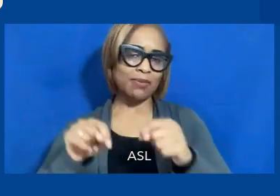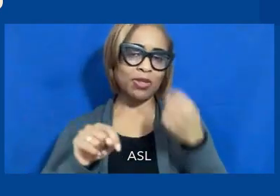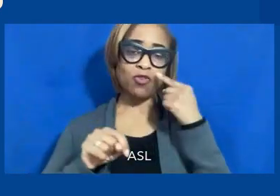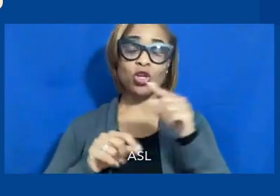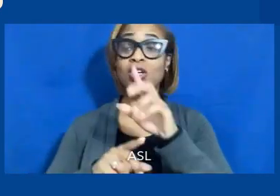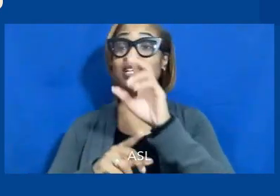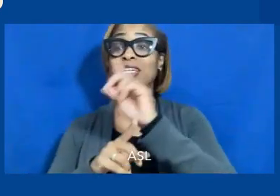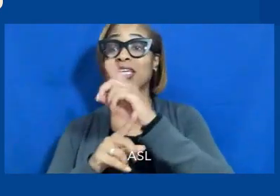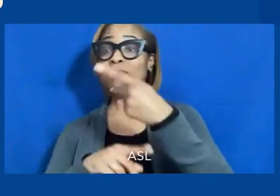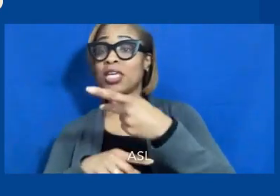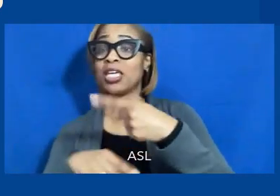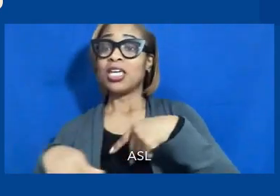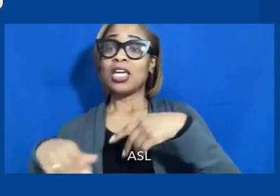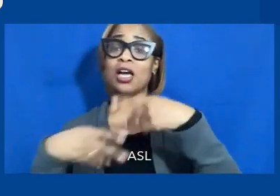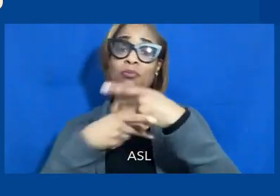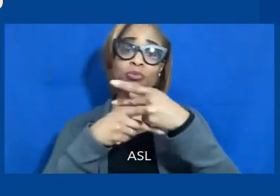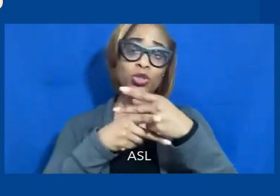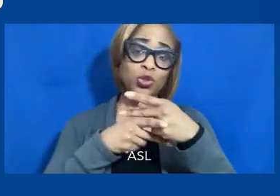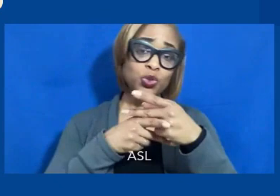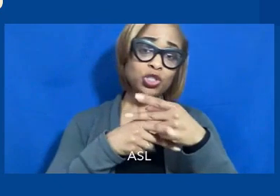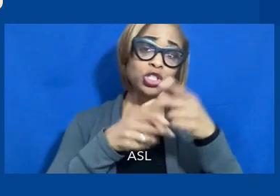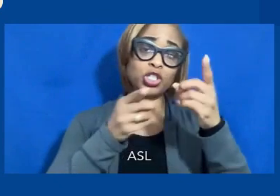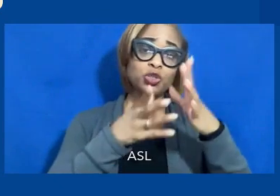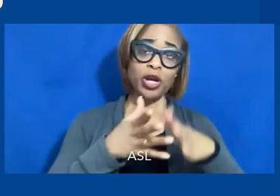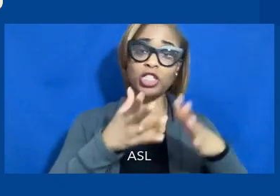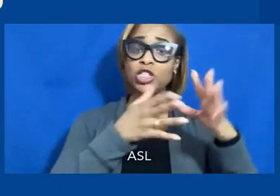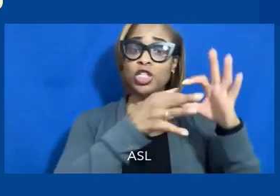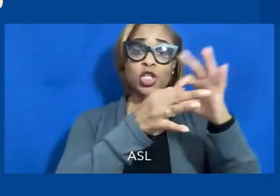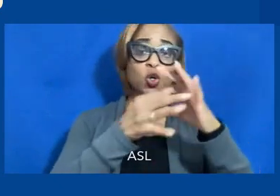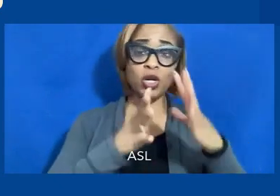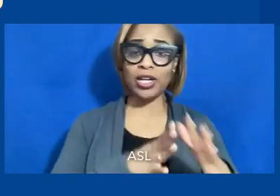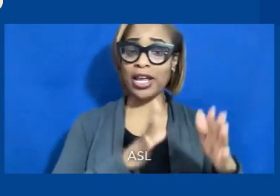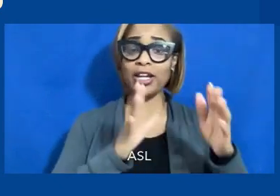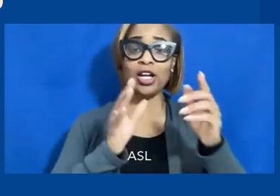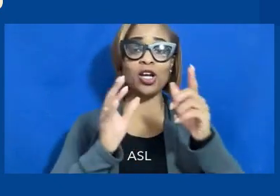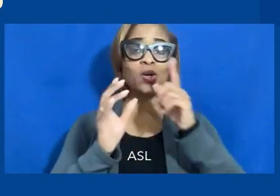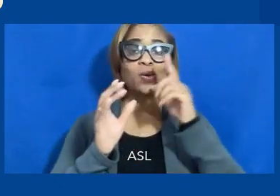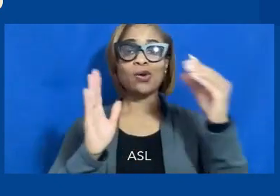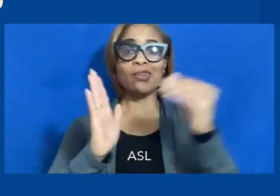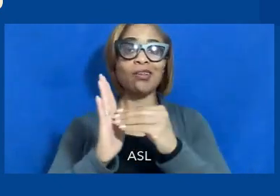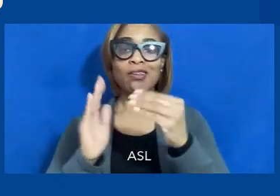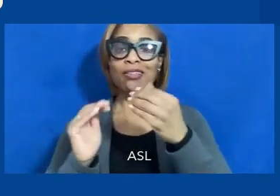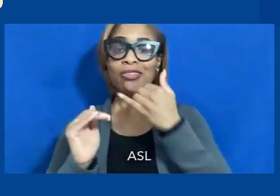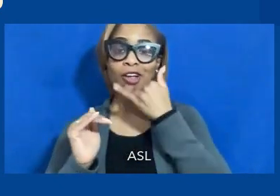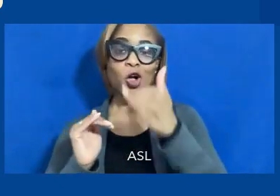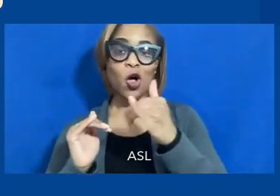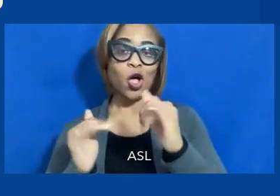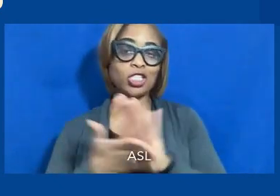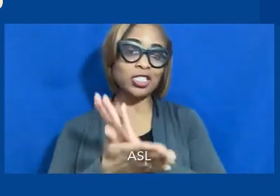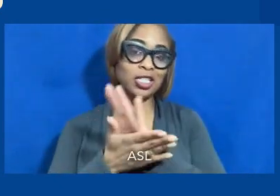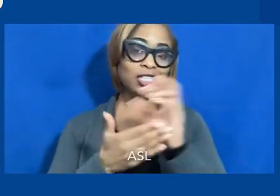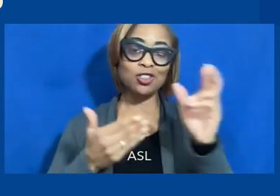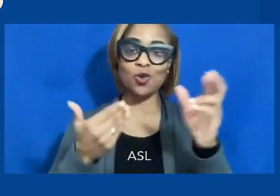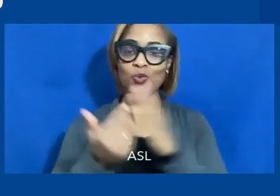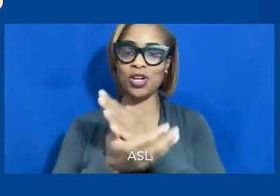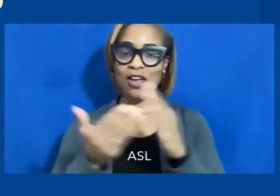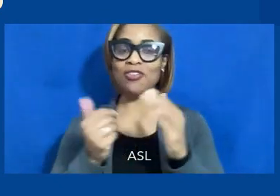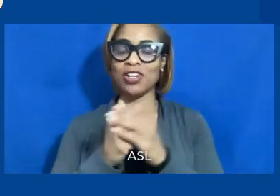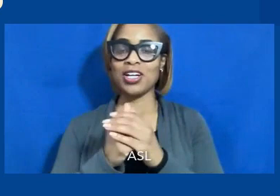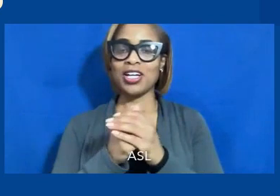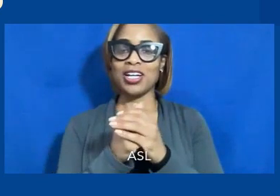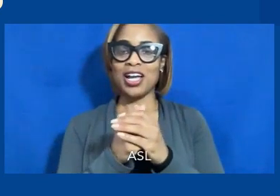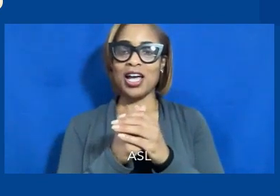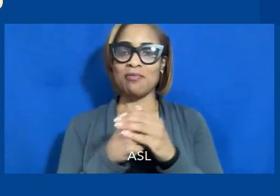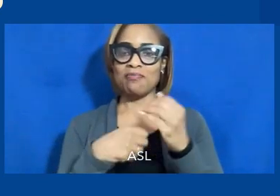director, production coordinator, whoever's putting the call sheet together, to just make it